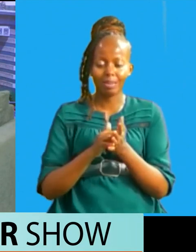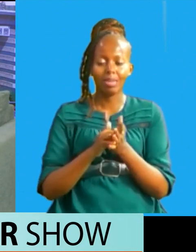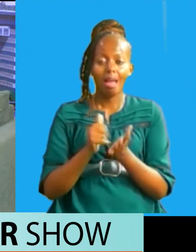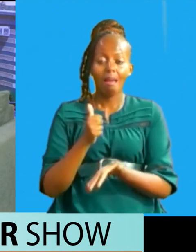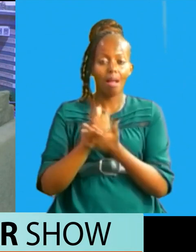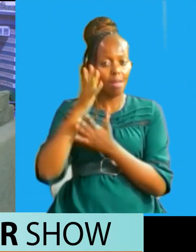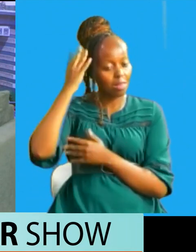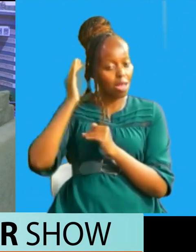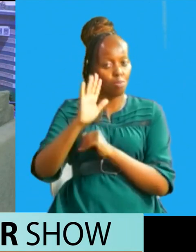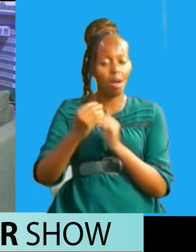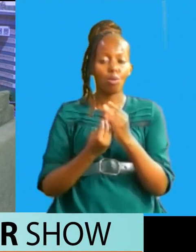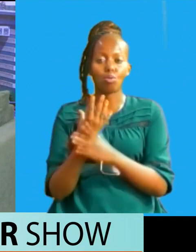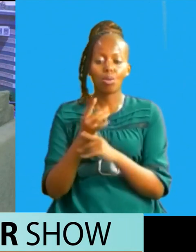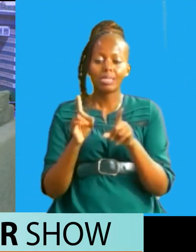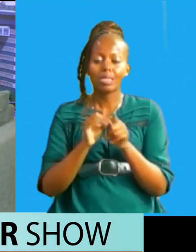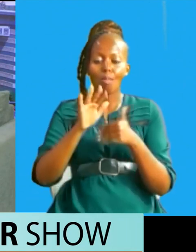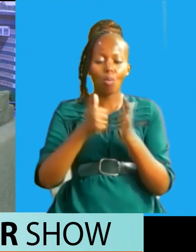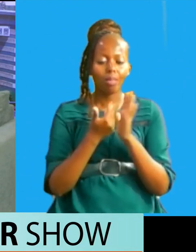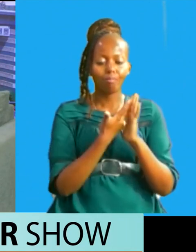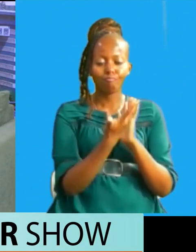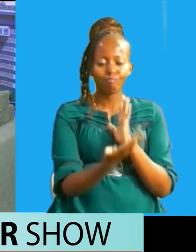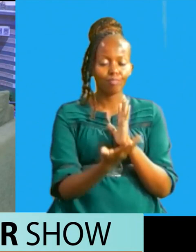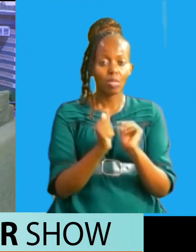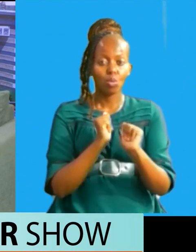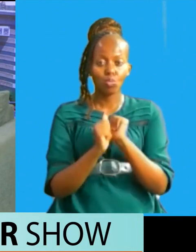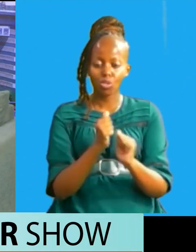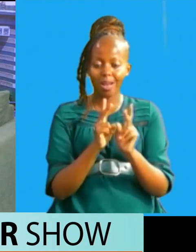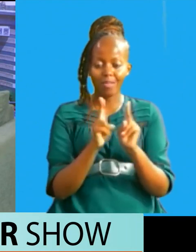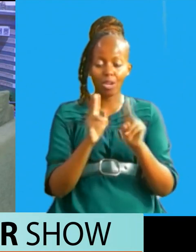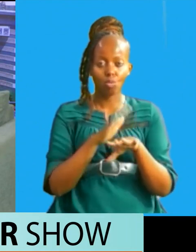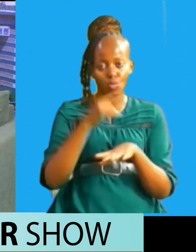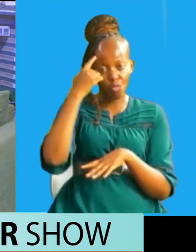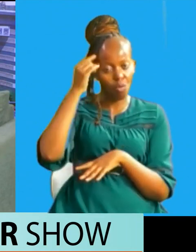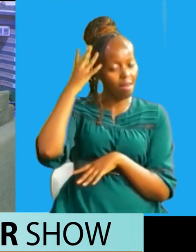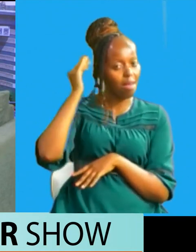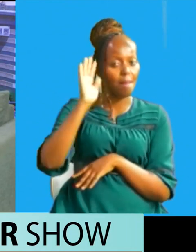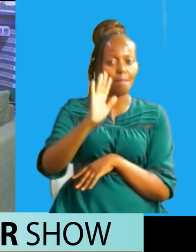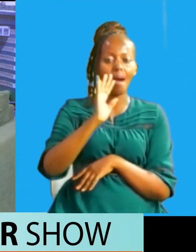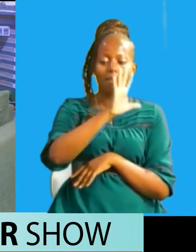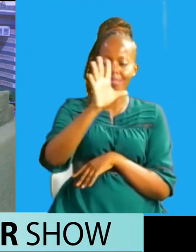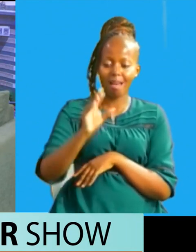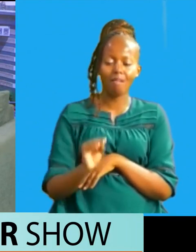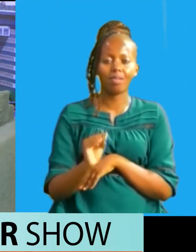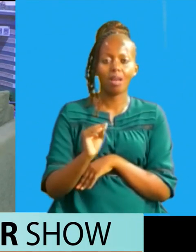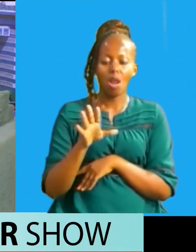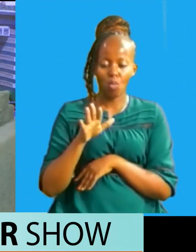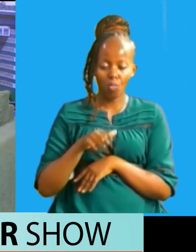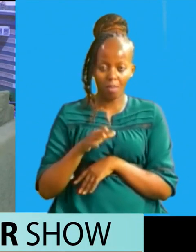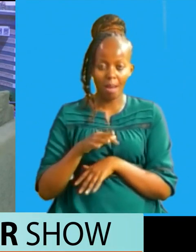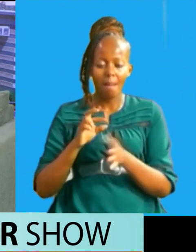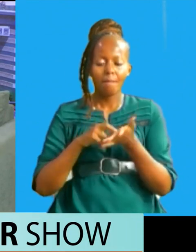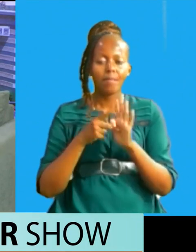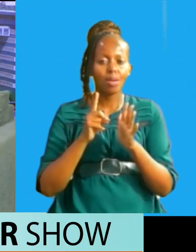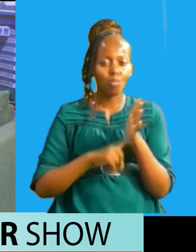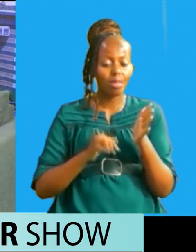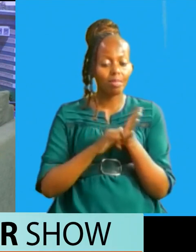and they have these products that are conducive for the hair of the African women. So